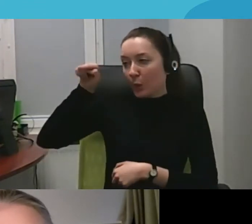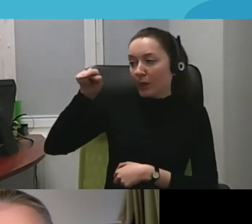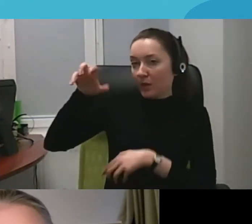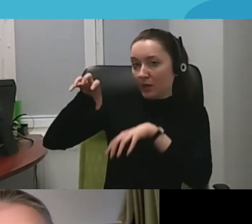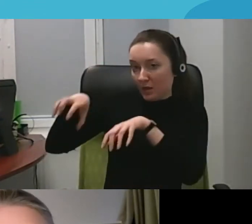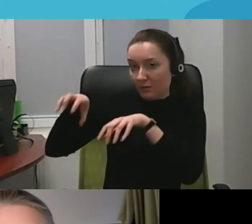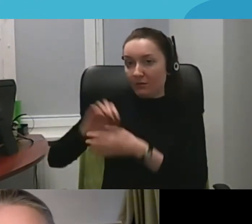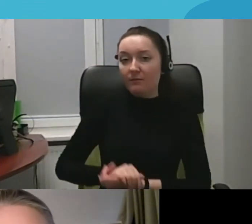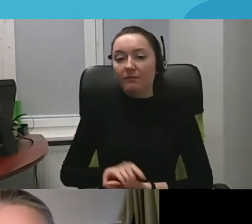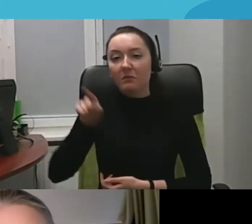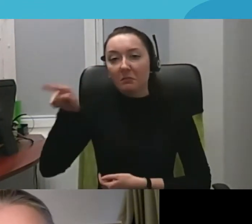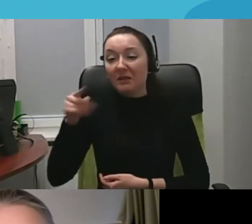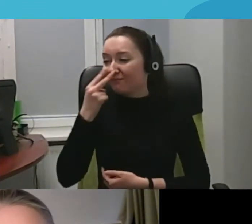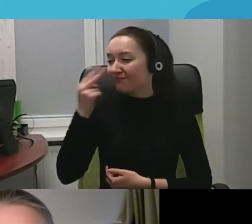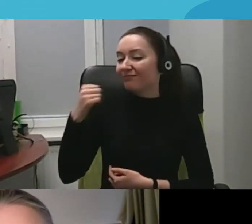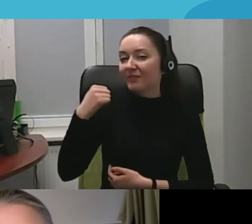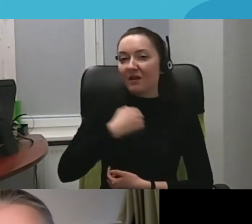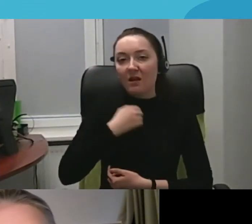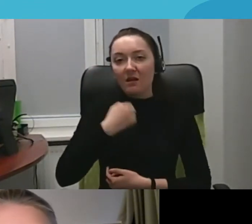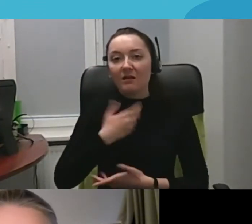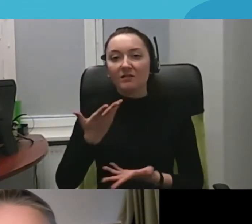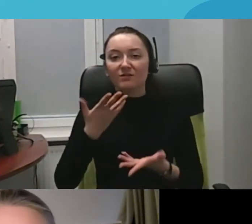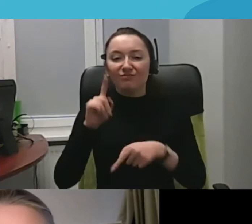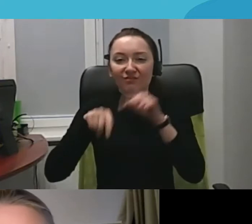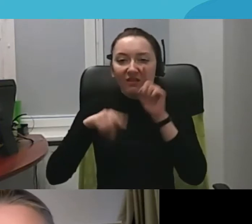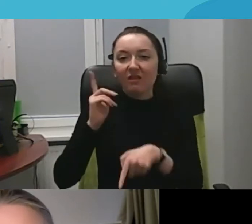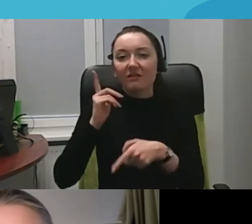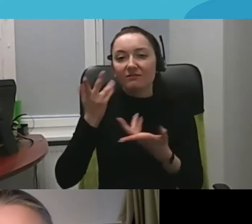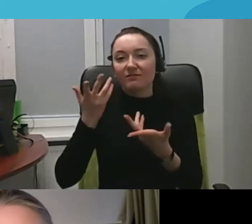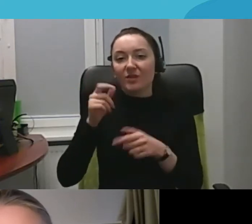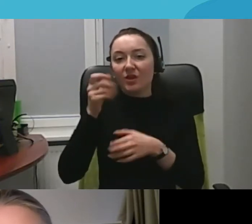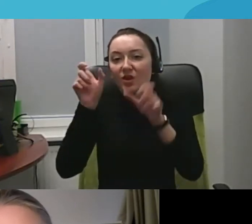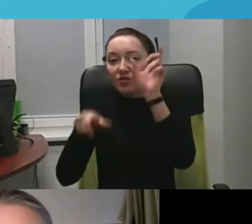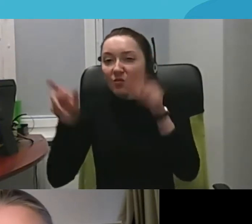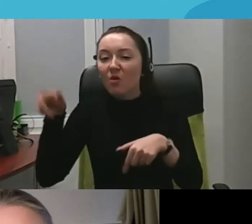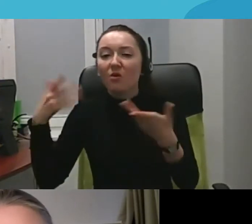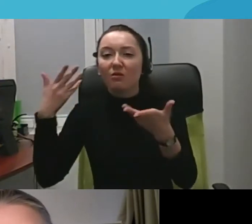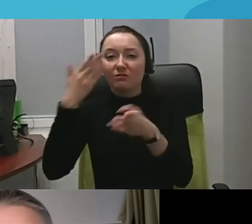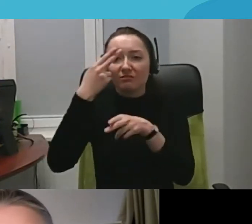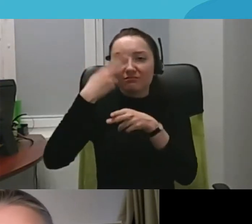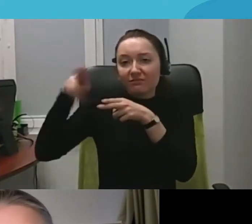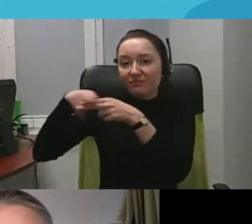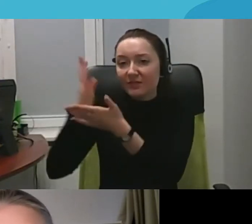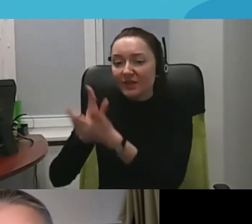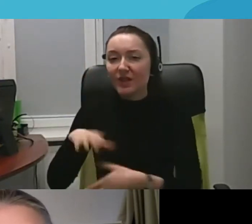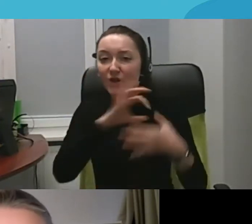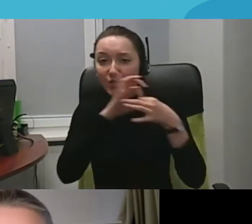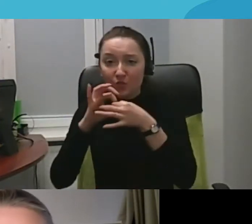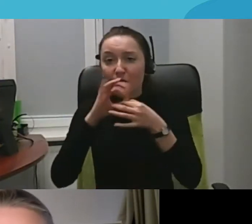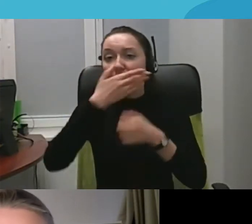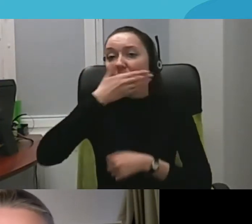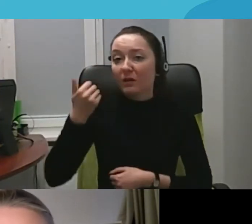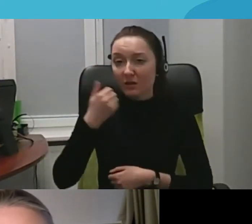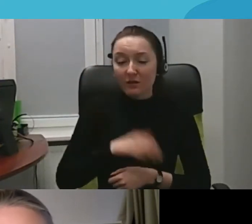of non-recognition of my mandate and non-engagement. This makes it impossible for me to fulfill the